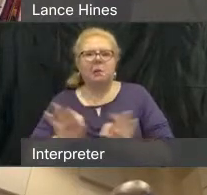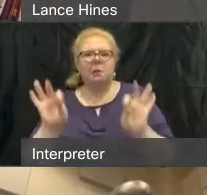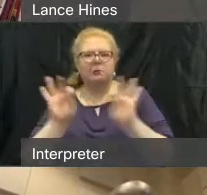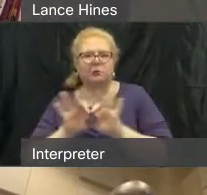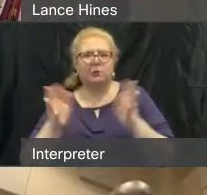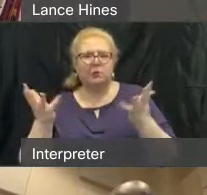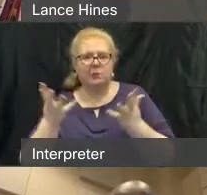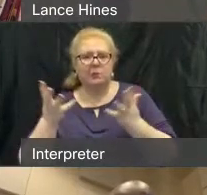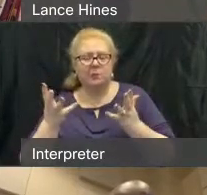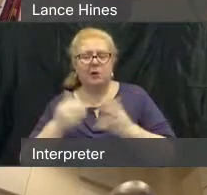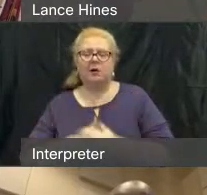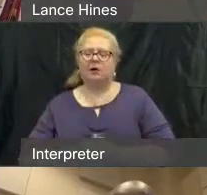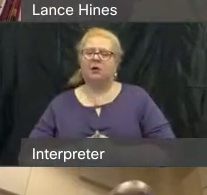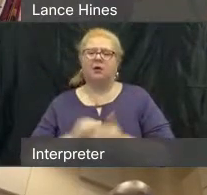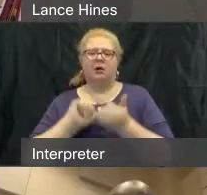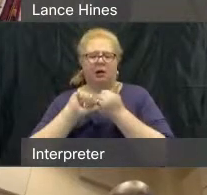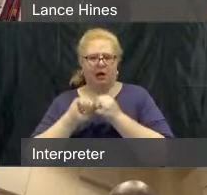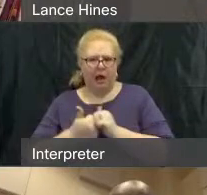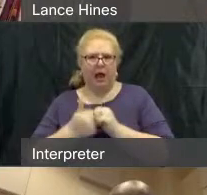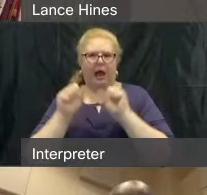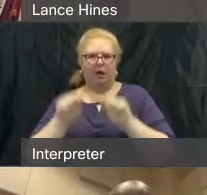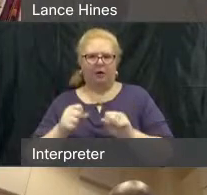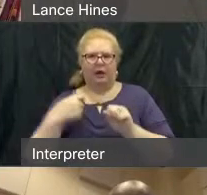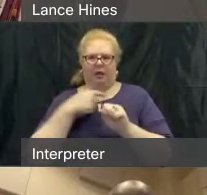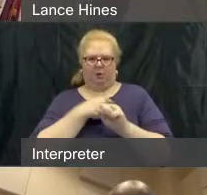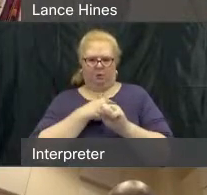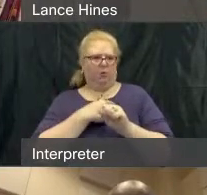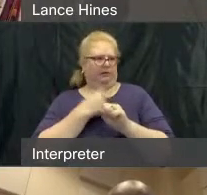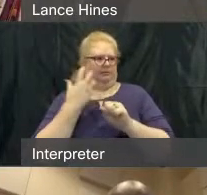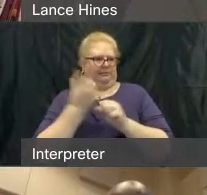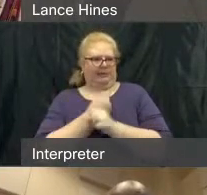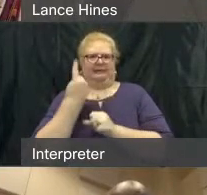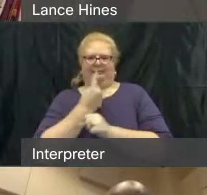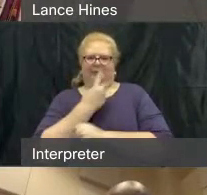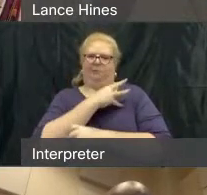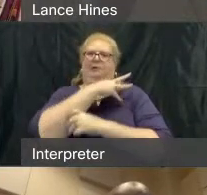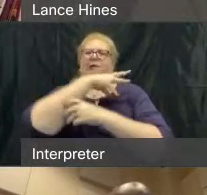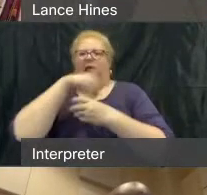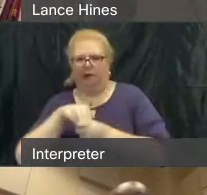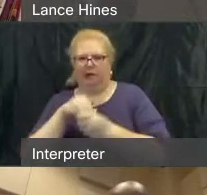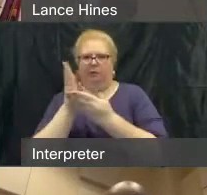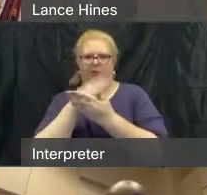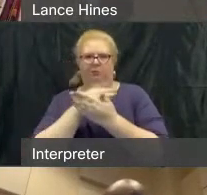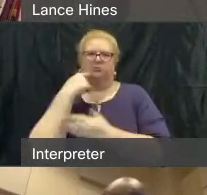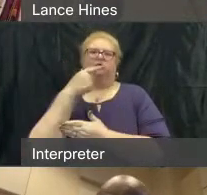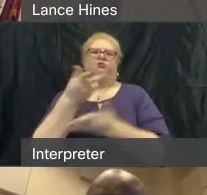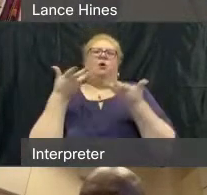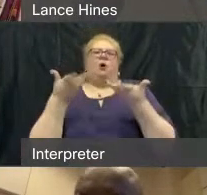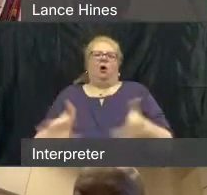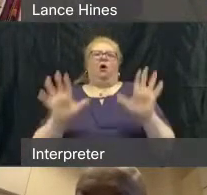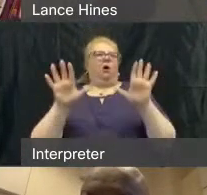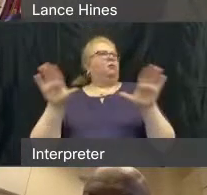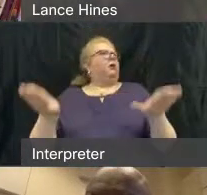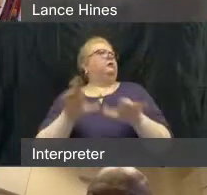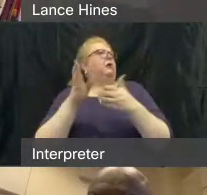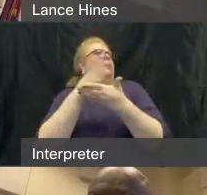was how do I get something included in the budget, because you all have already balanced it.